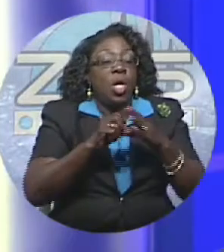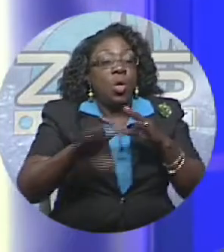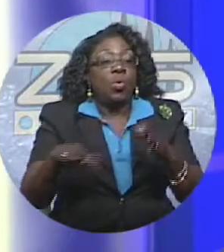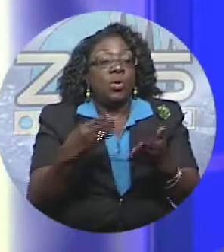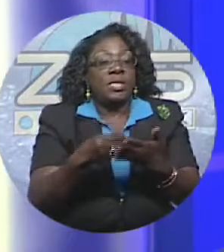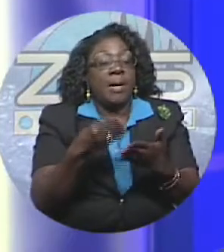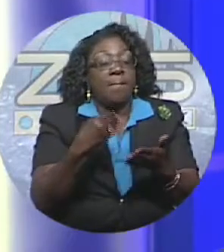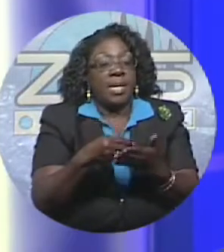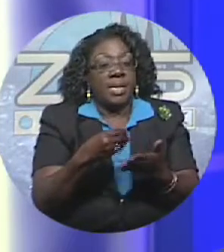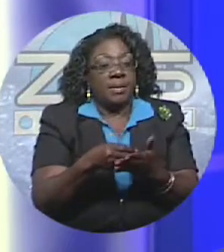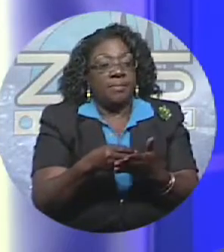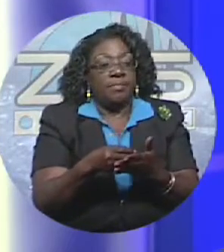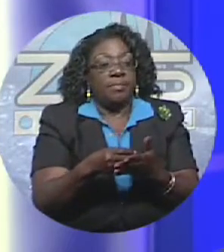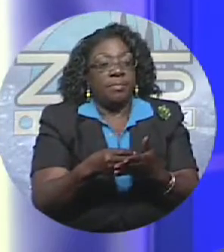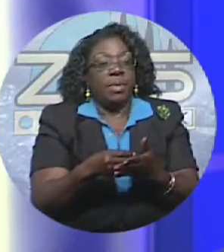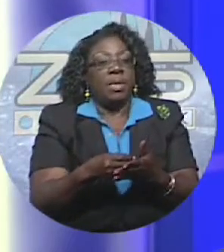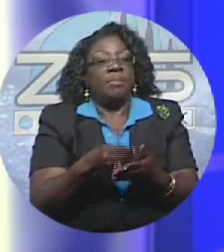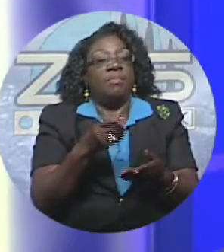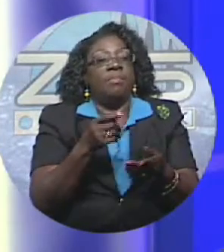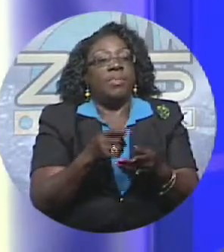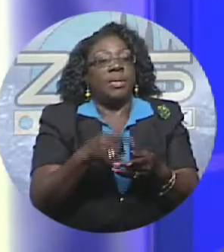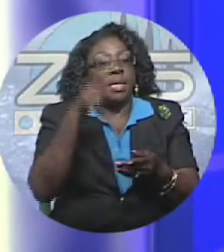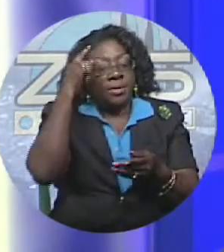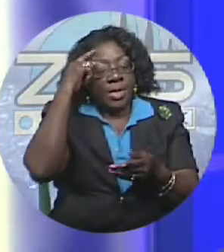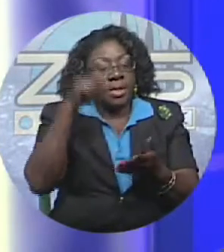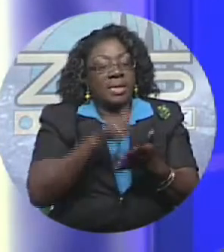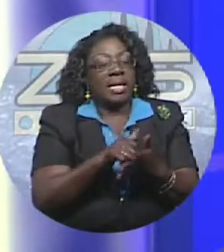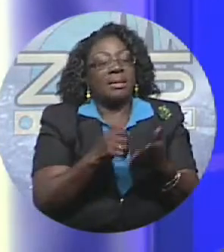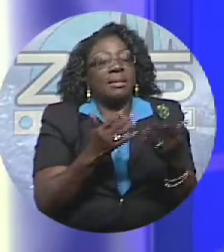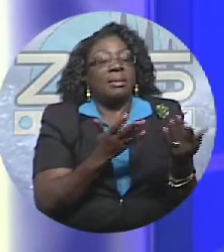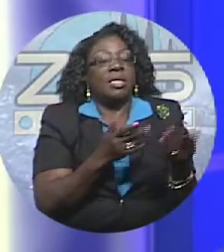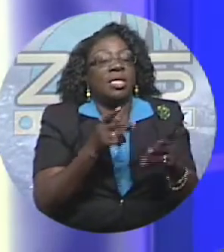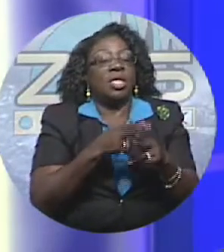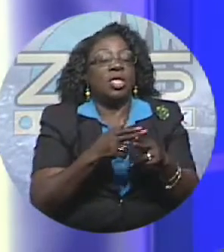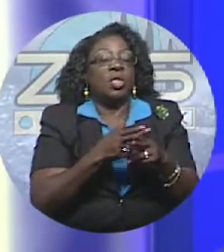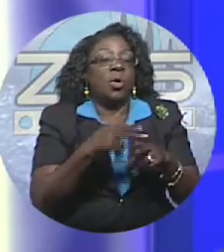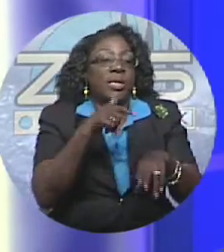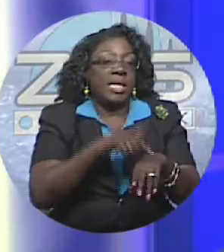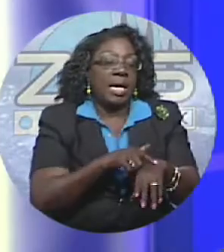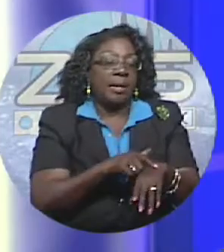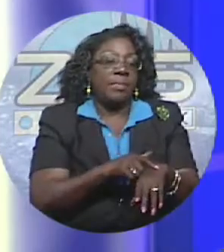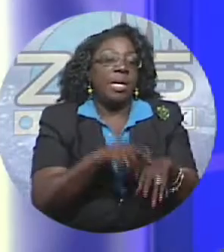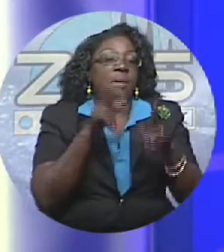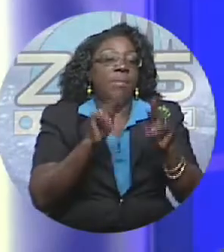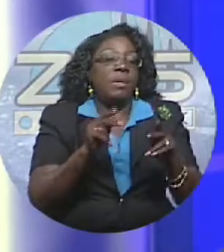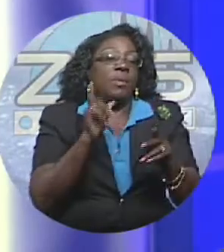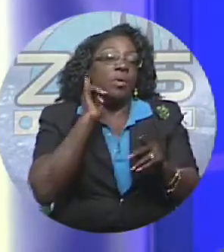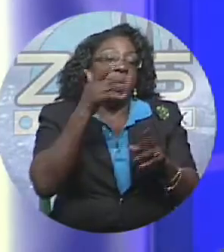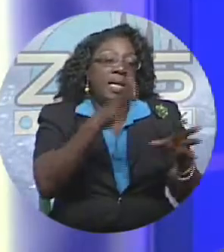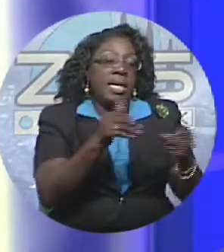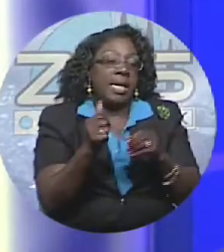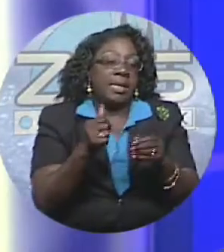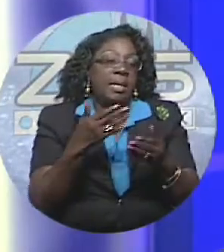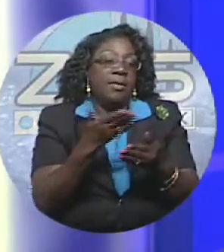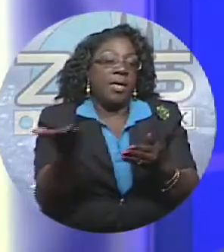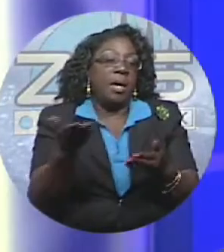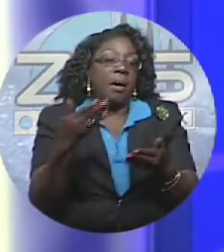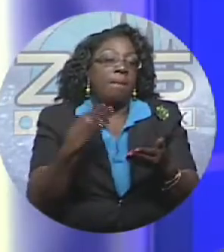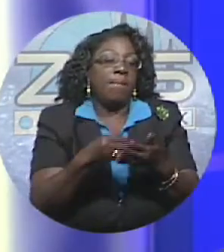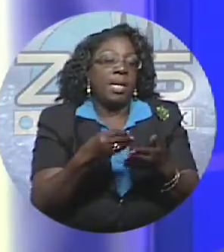amicable resolution will be met after government came to the assistance of Bahama employees. LaDon Davis